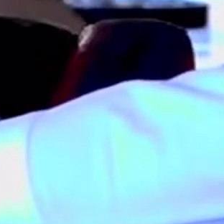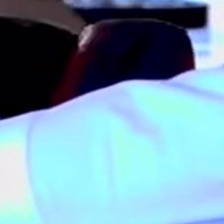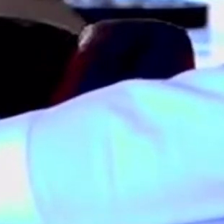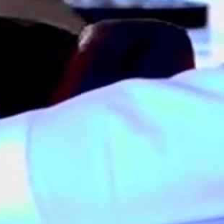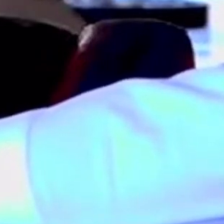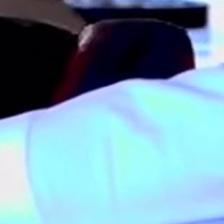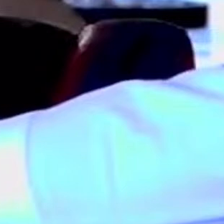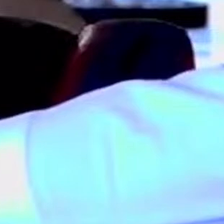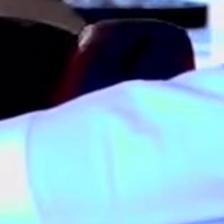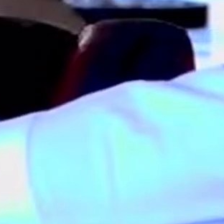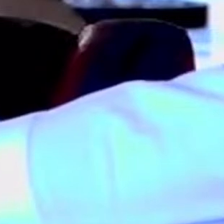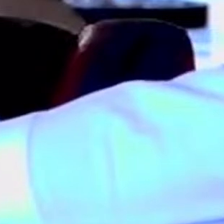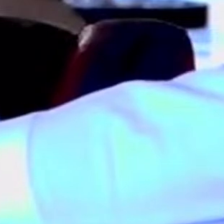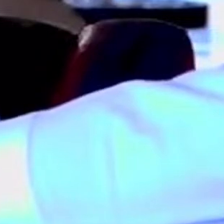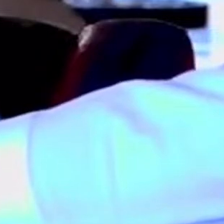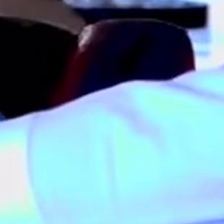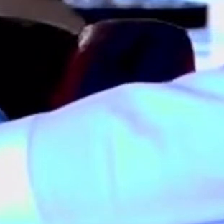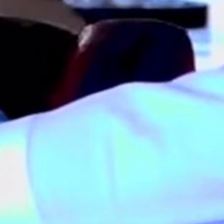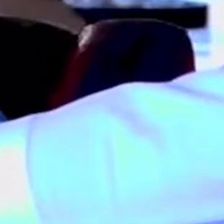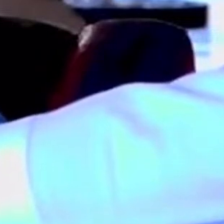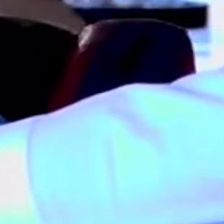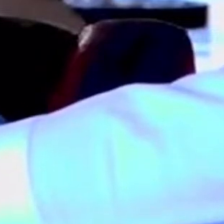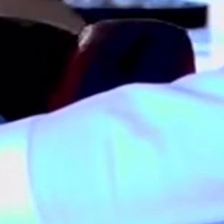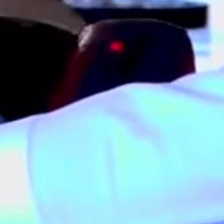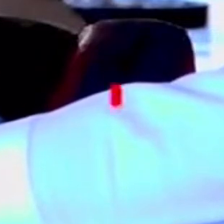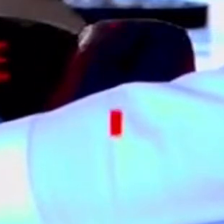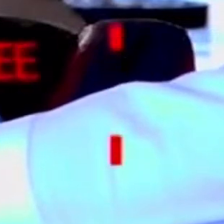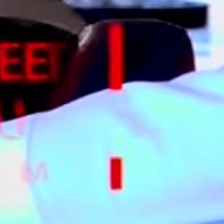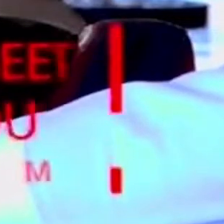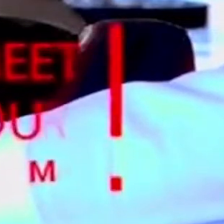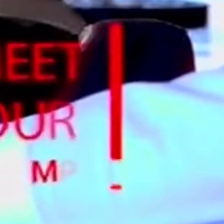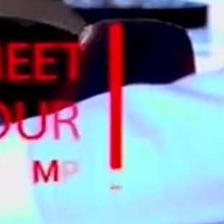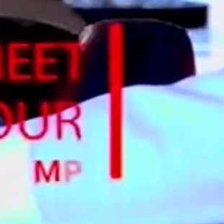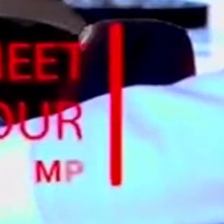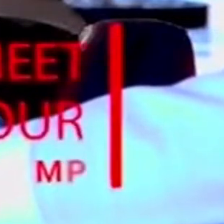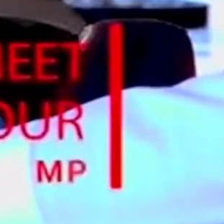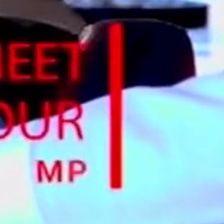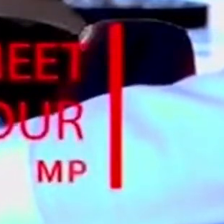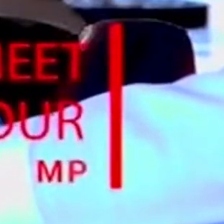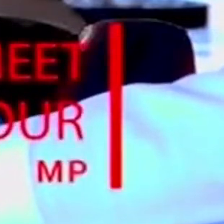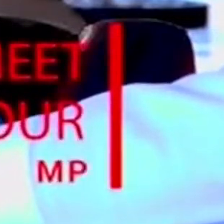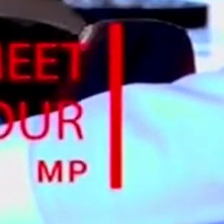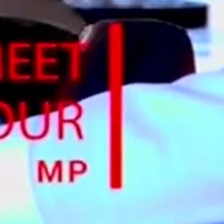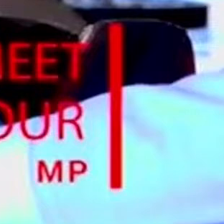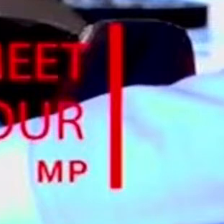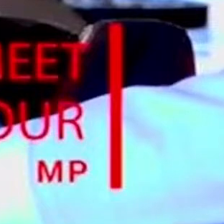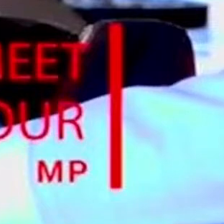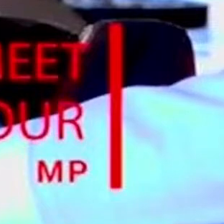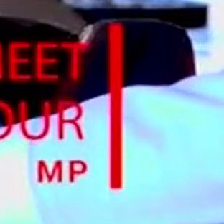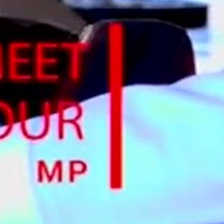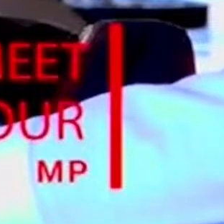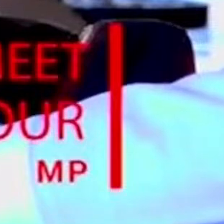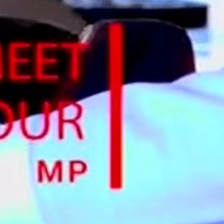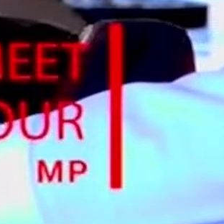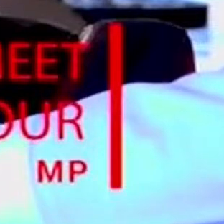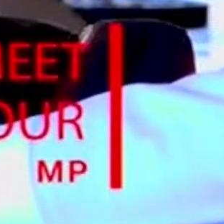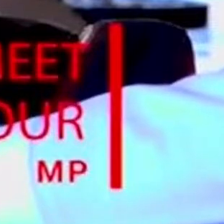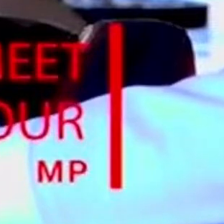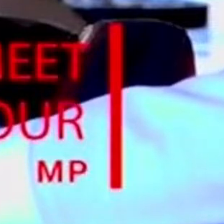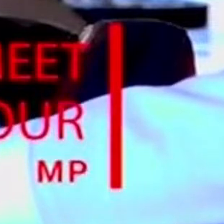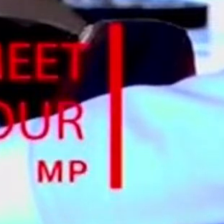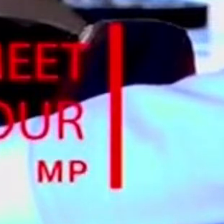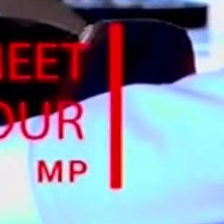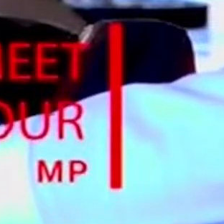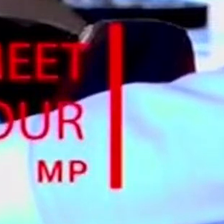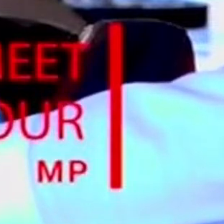to slice Kanchibia from it, as well as Lavushimanda. These are also newly created district. So we had in the past, we had the